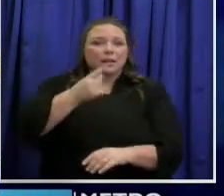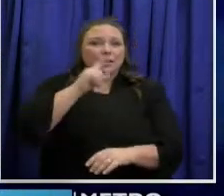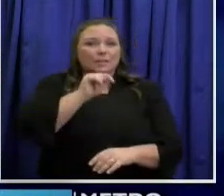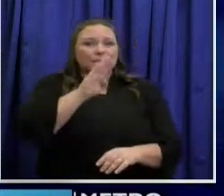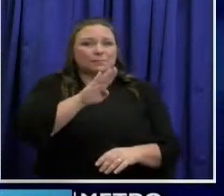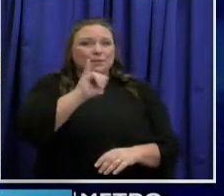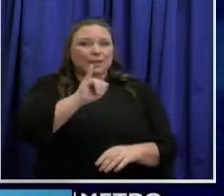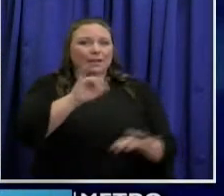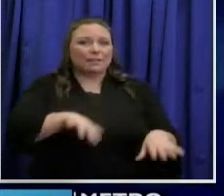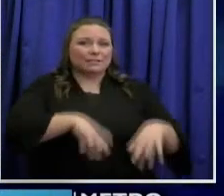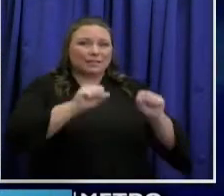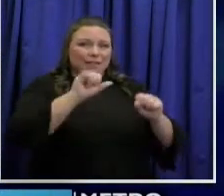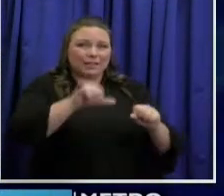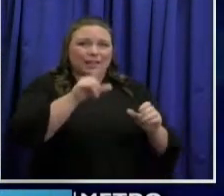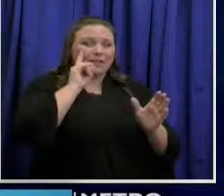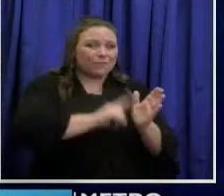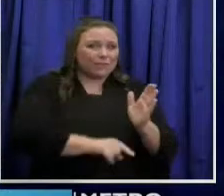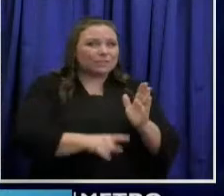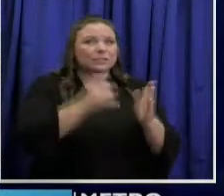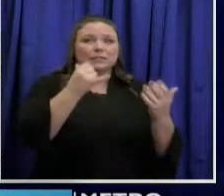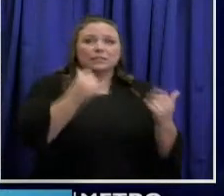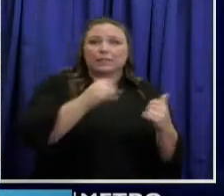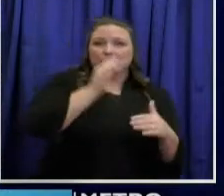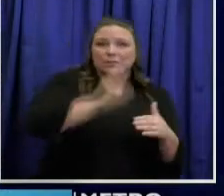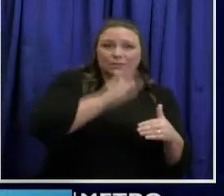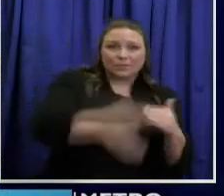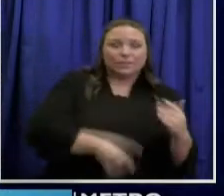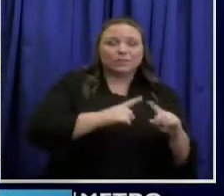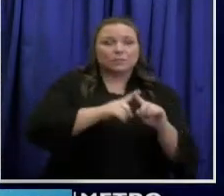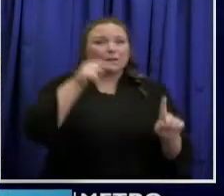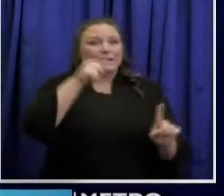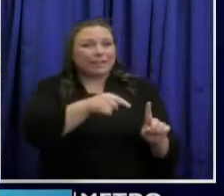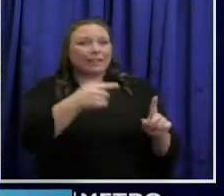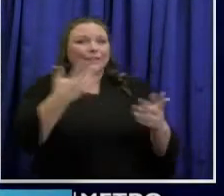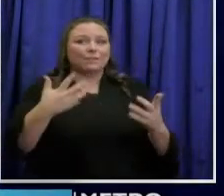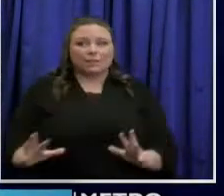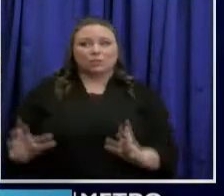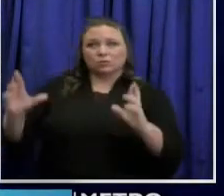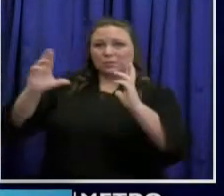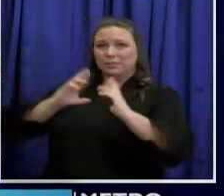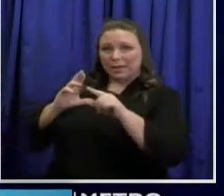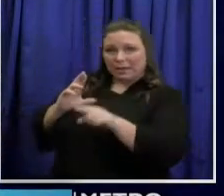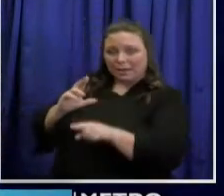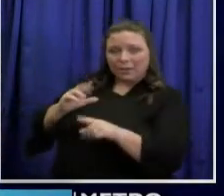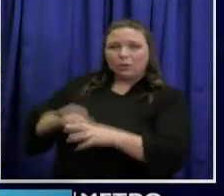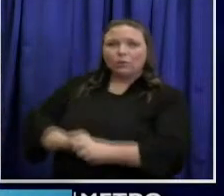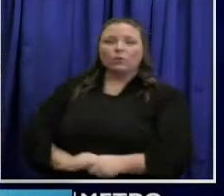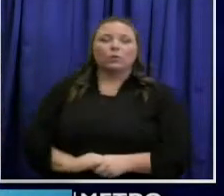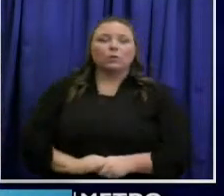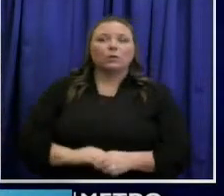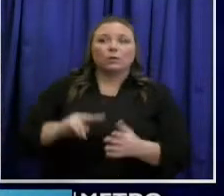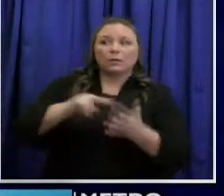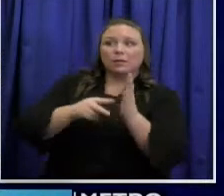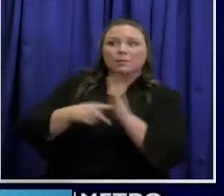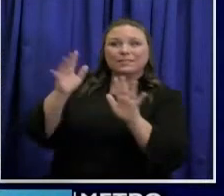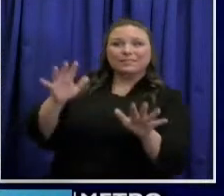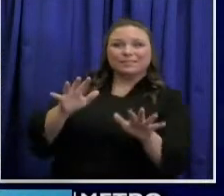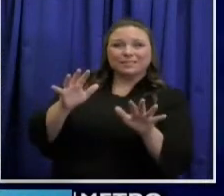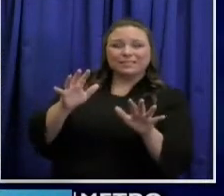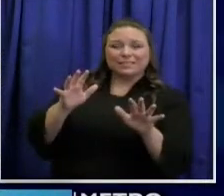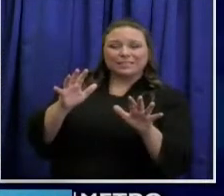this investigation on, which is not yet complete, but yet he has retired, which means that he's now leaving with